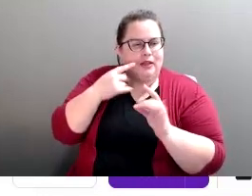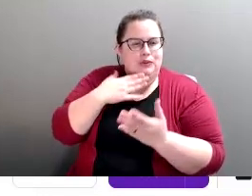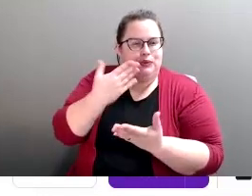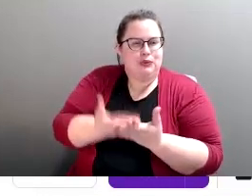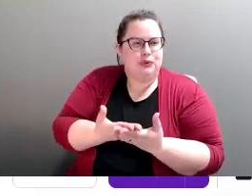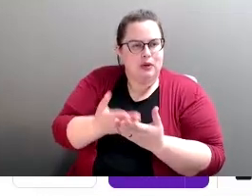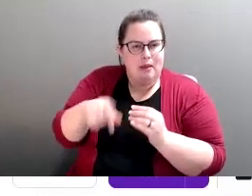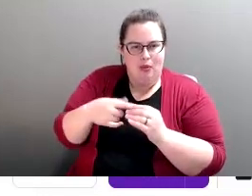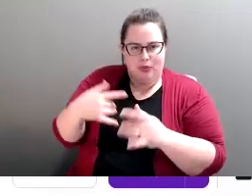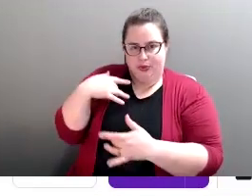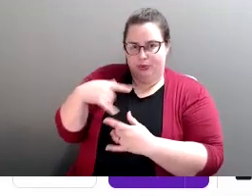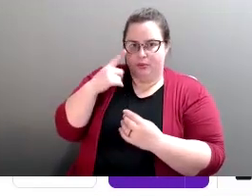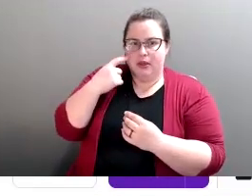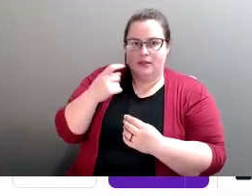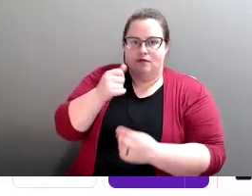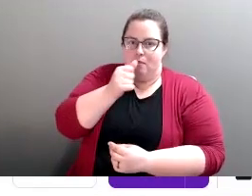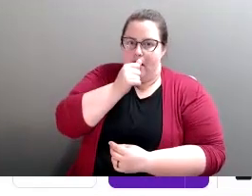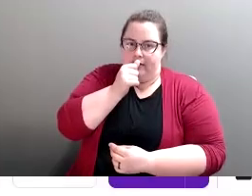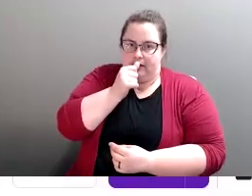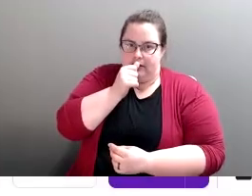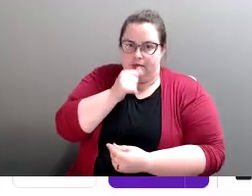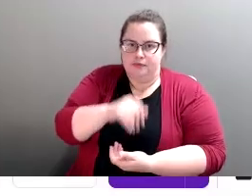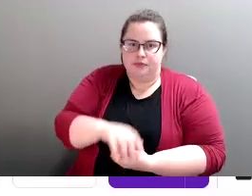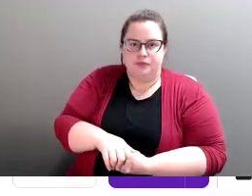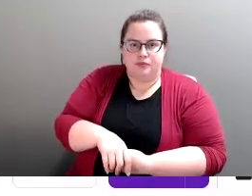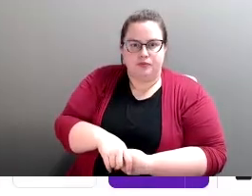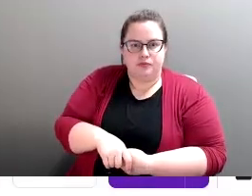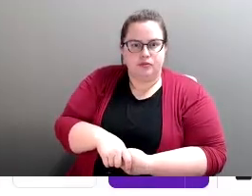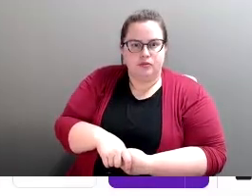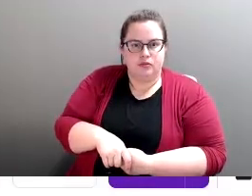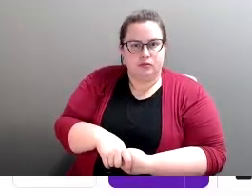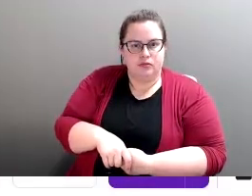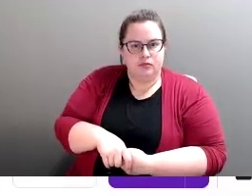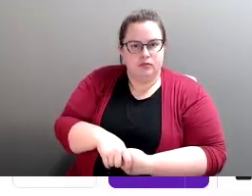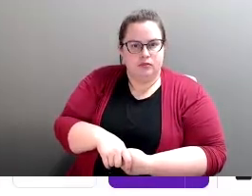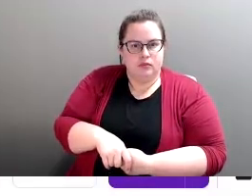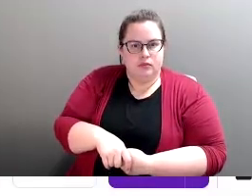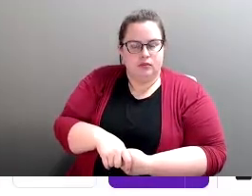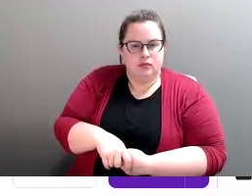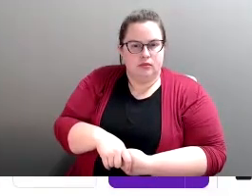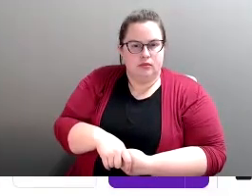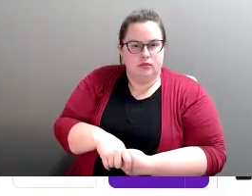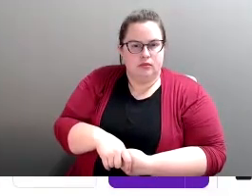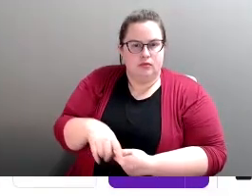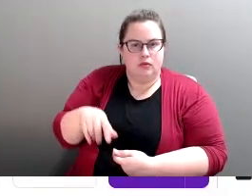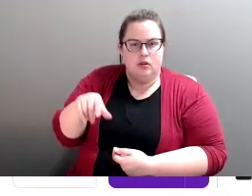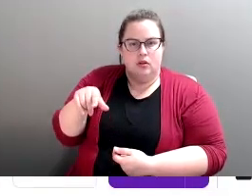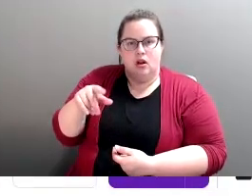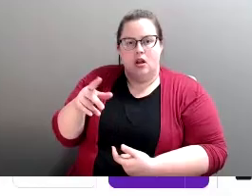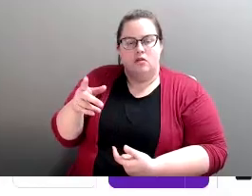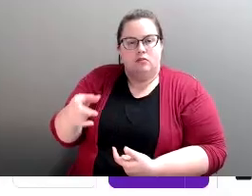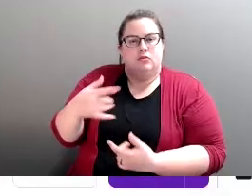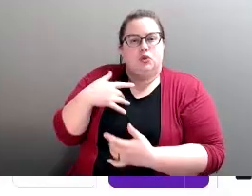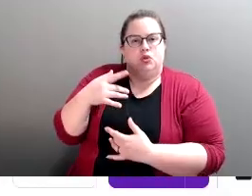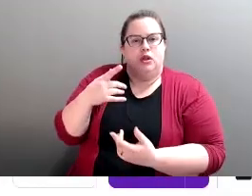about nice. the concern because of the privacy, right? Mhm. Yeah. So this is something that, by the way, in whichever